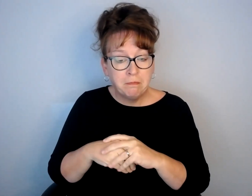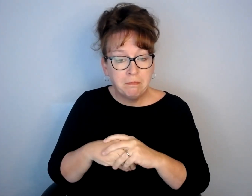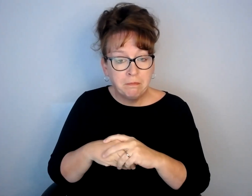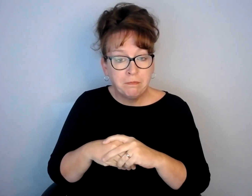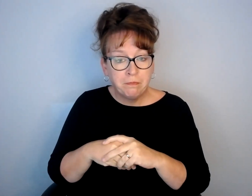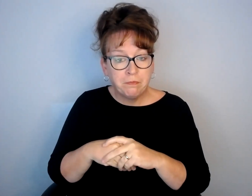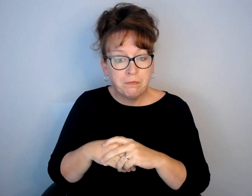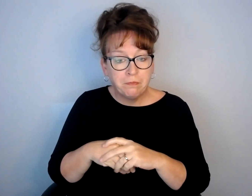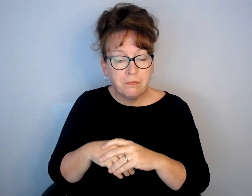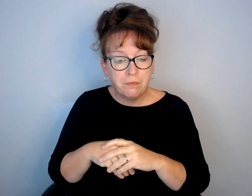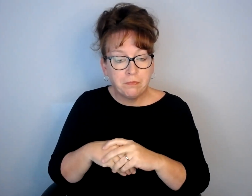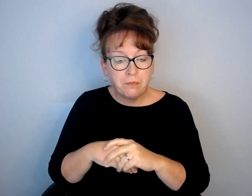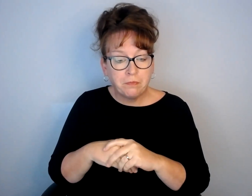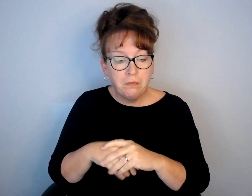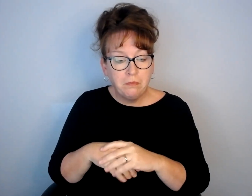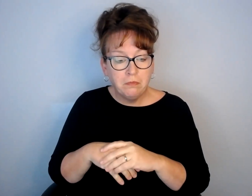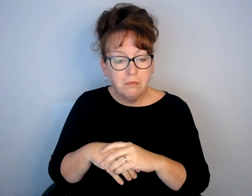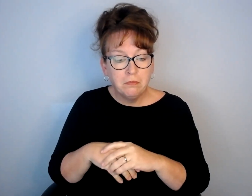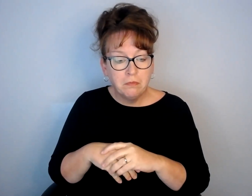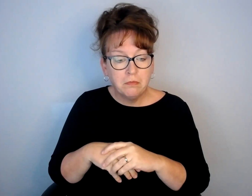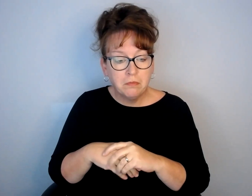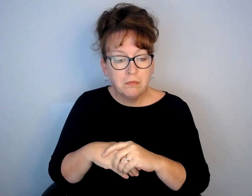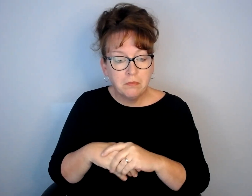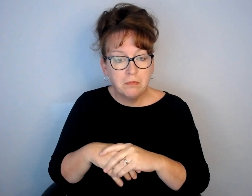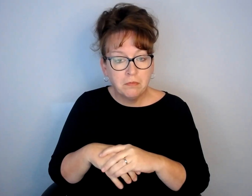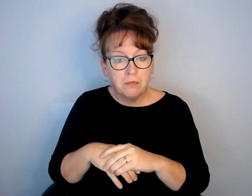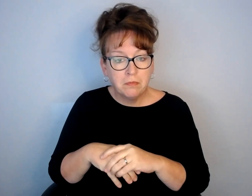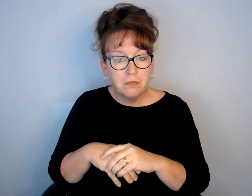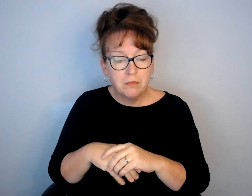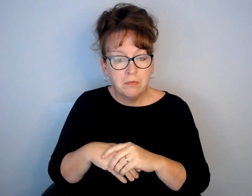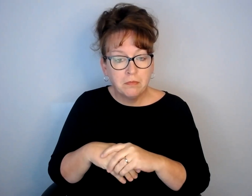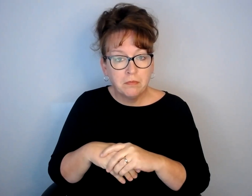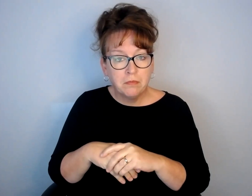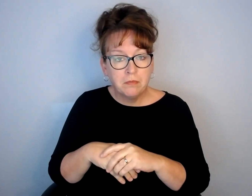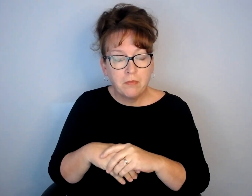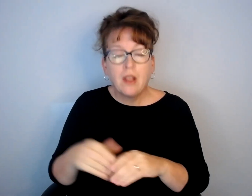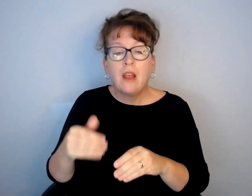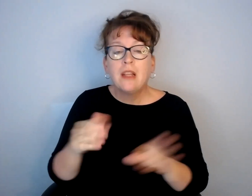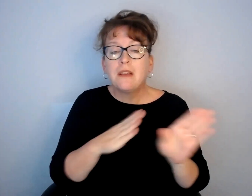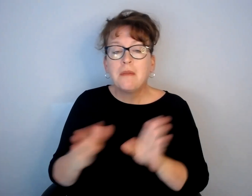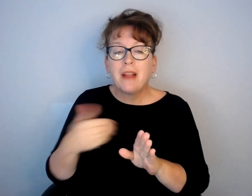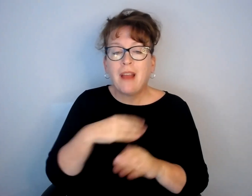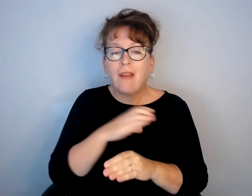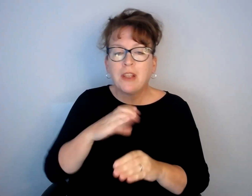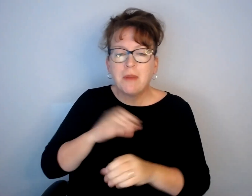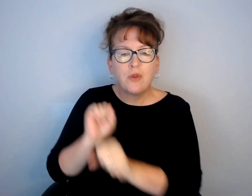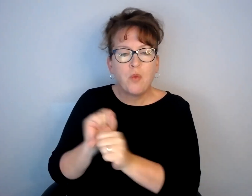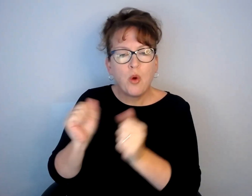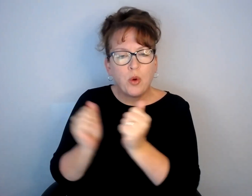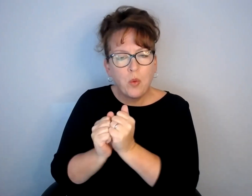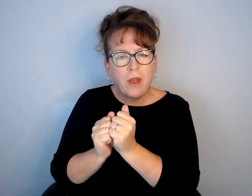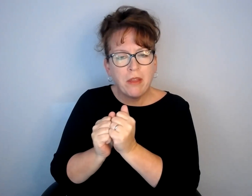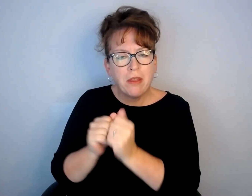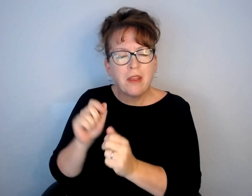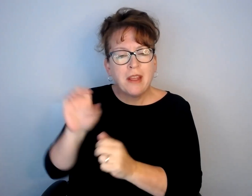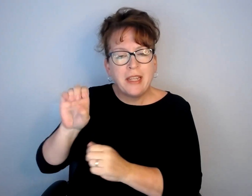the commission interact directly with EJ organizations separate and apart from those who are